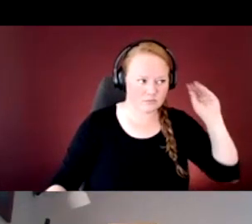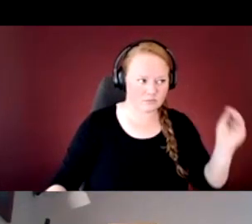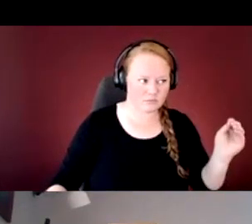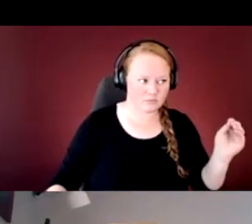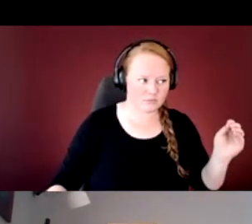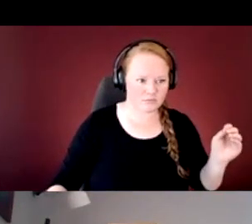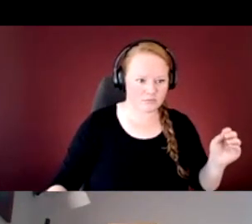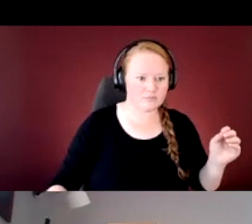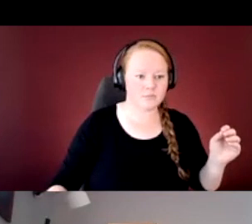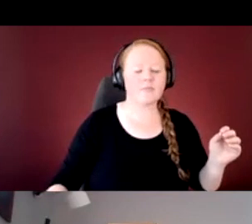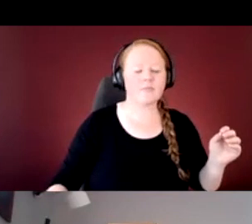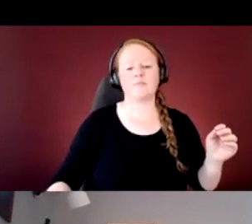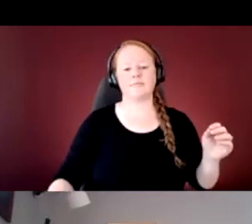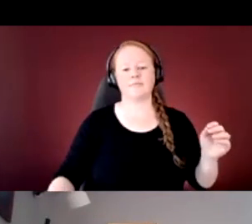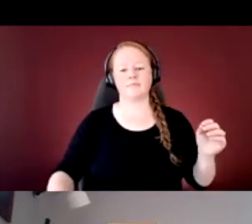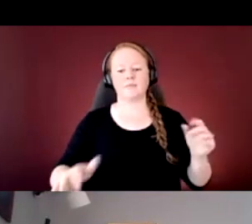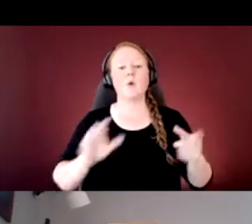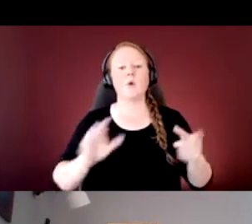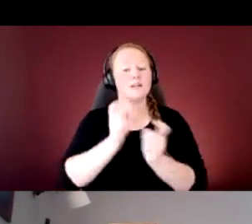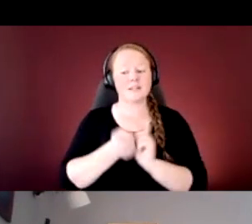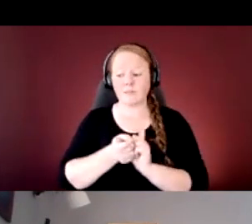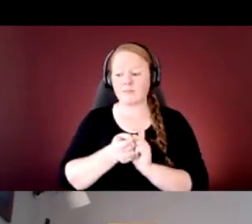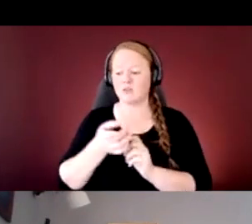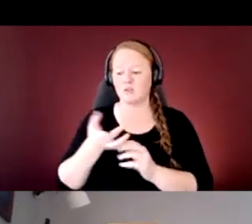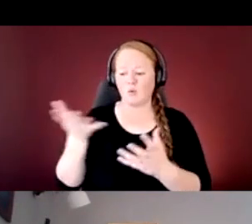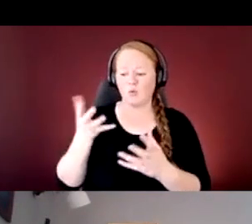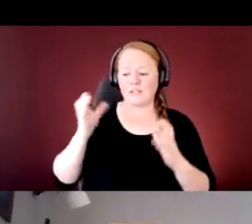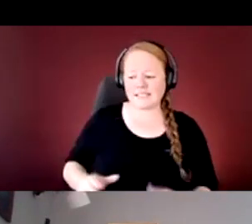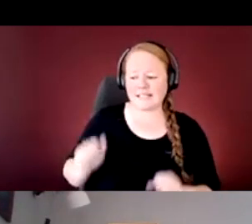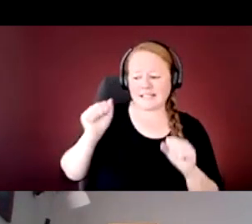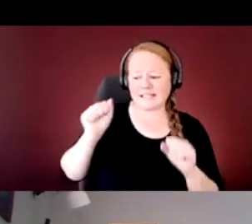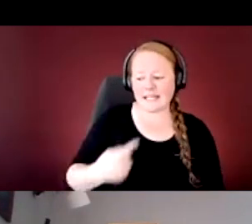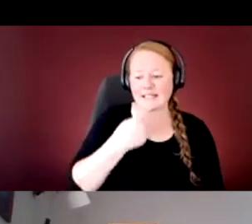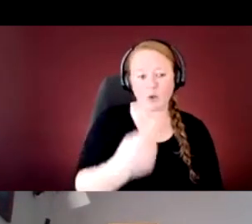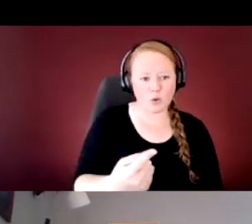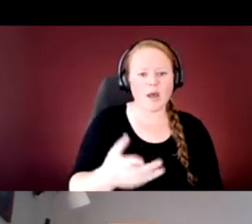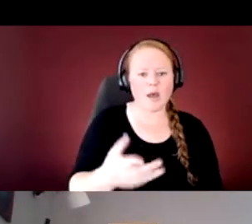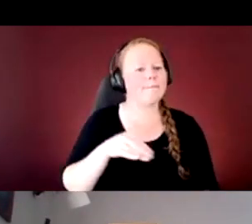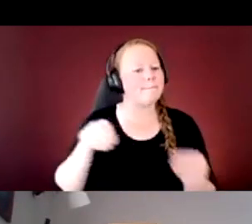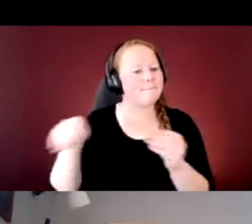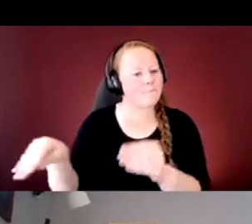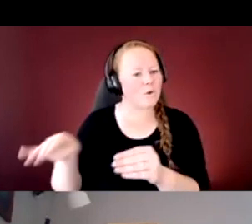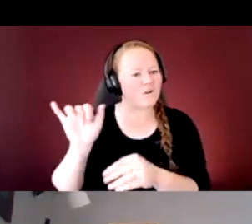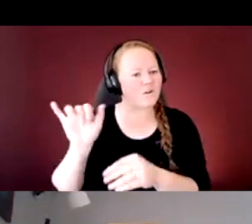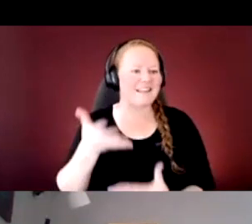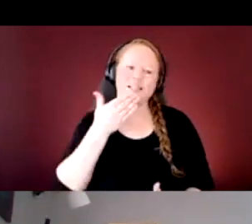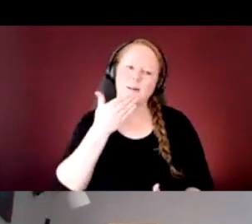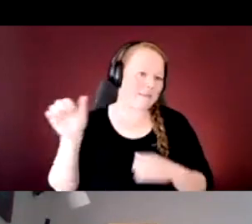as much as you can to what citizens tell you, and move from there. That is the best